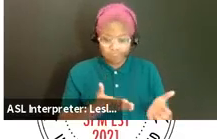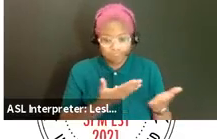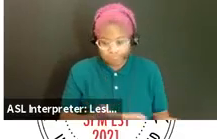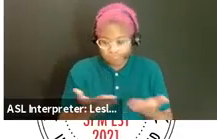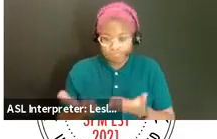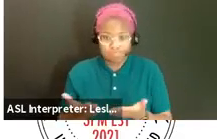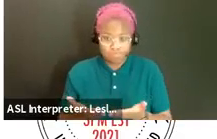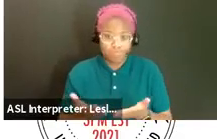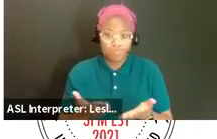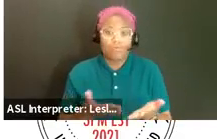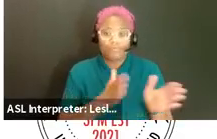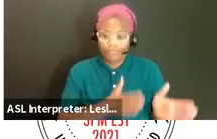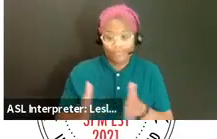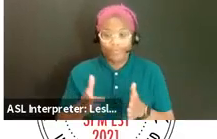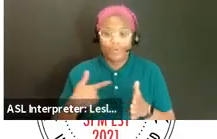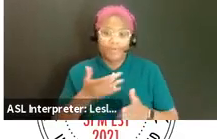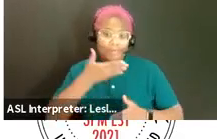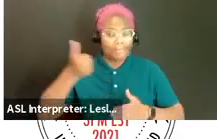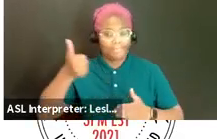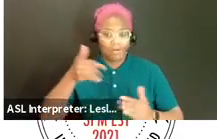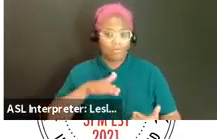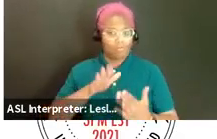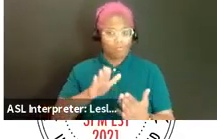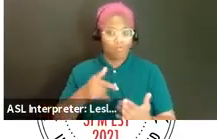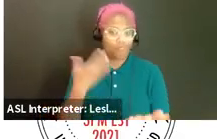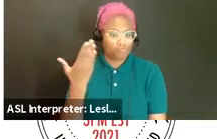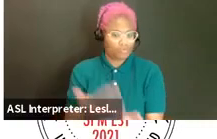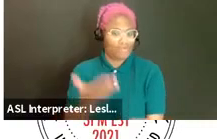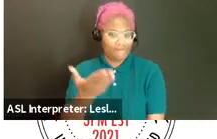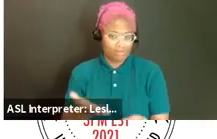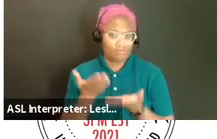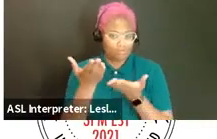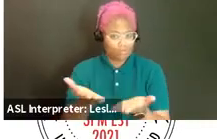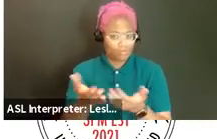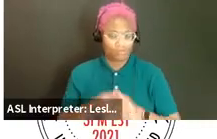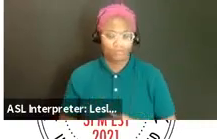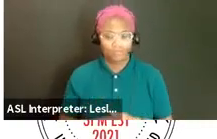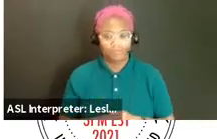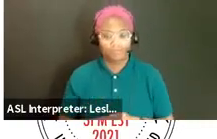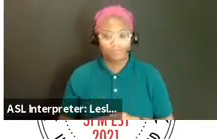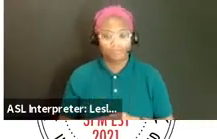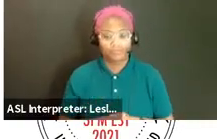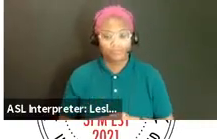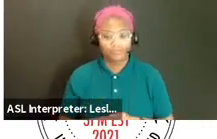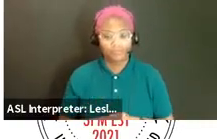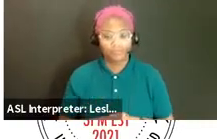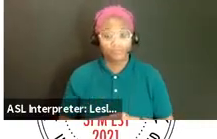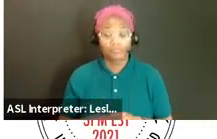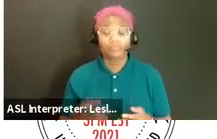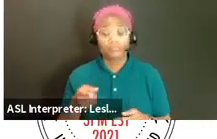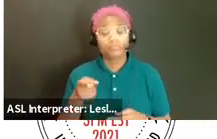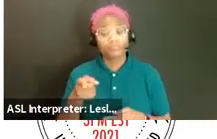Yeah, I guess the only thing that did occur to me as you were speaking, Matthew, is the mail-in option.